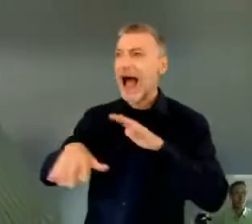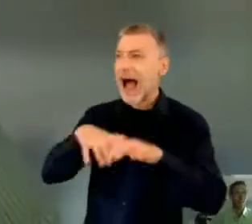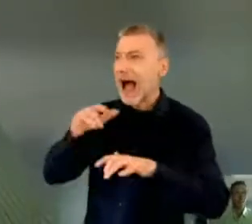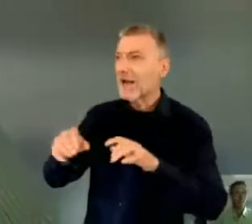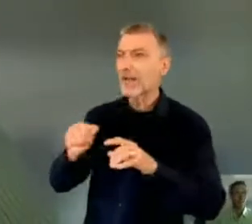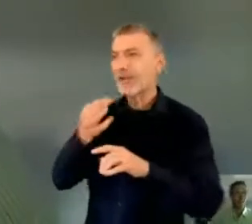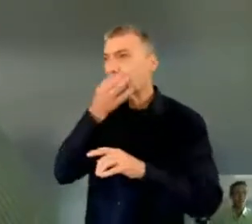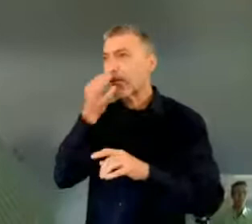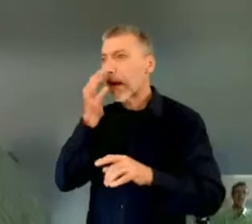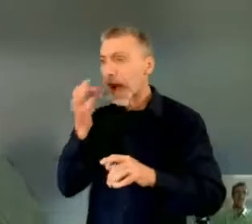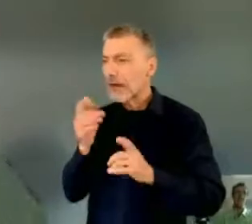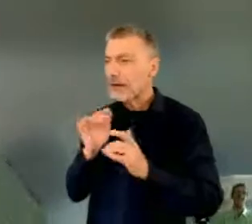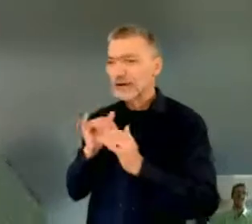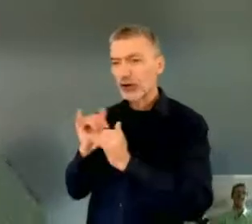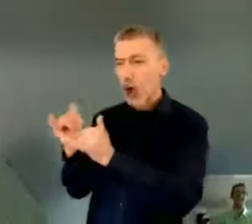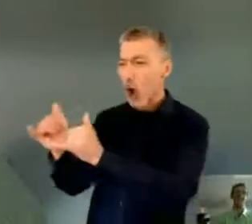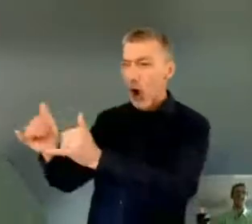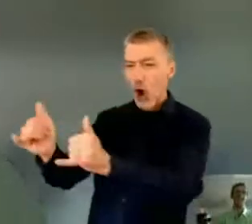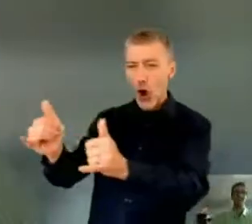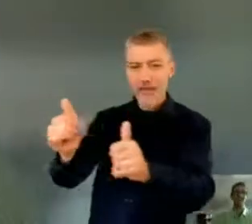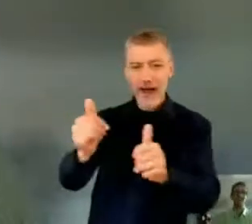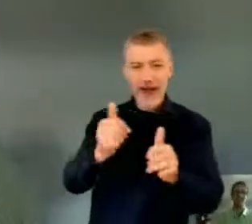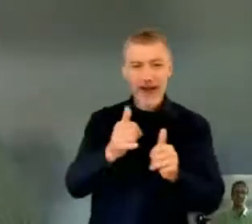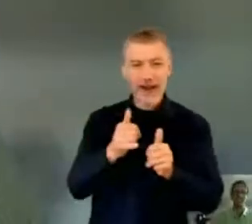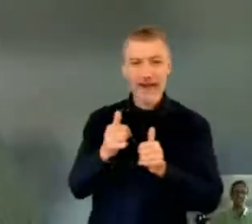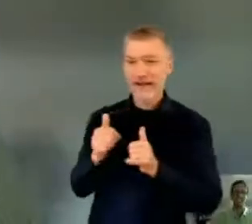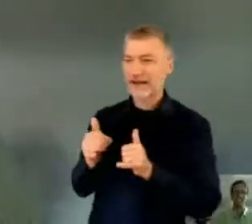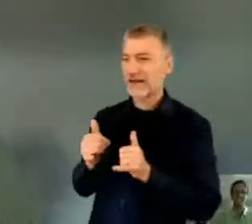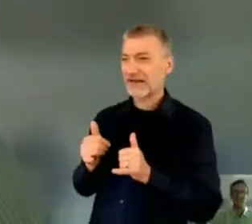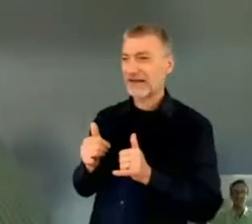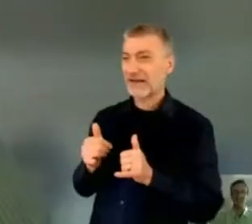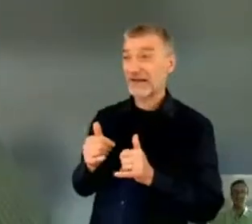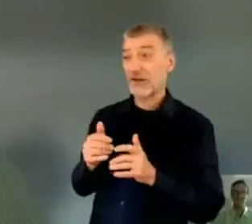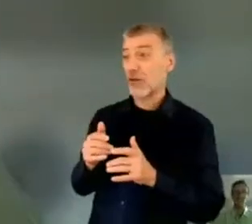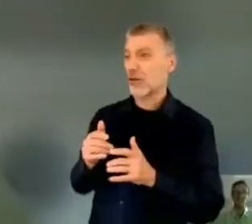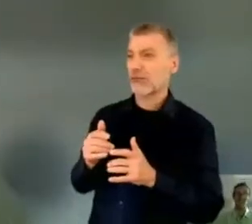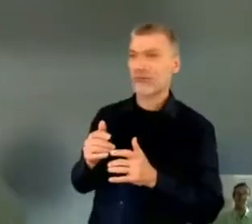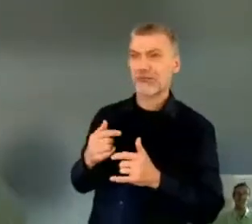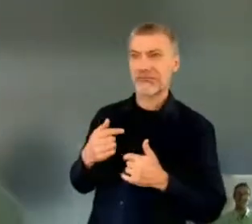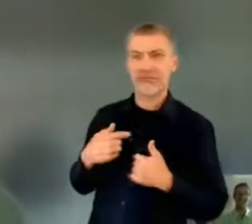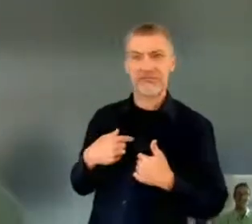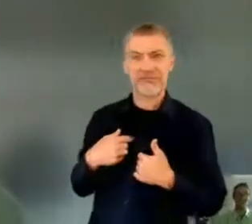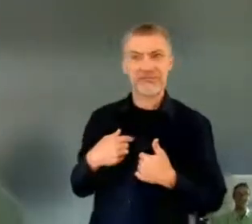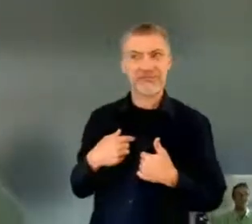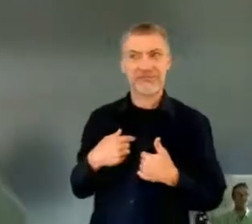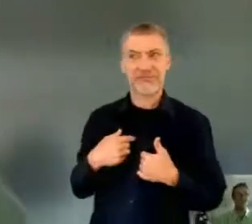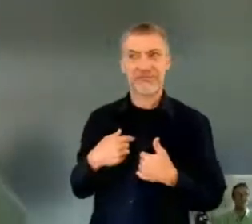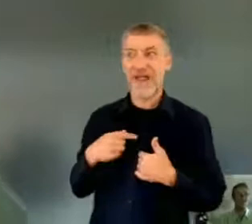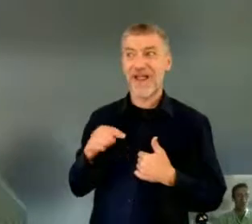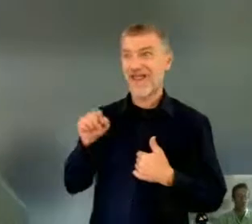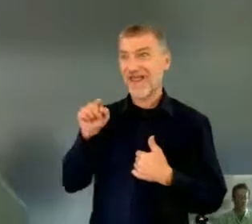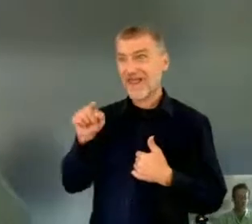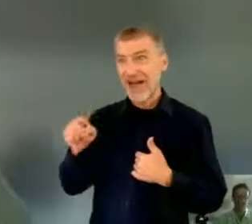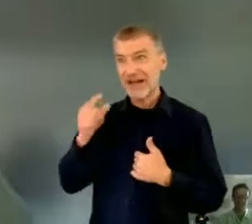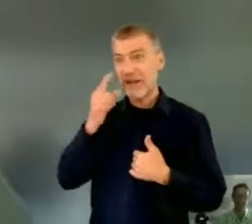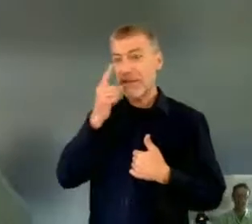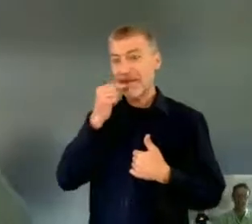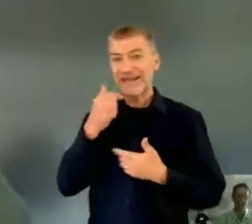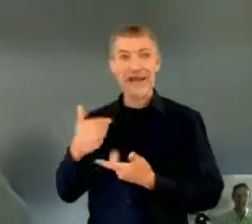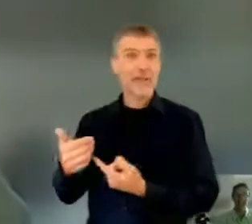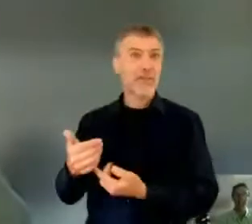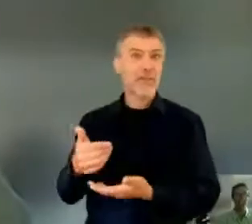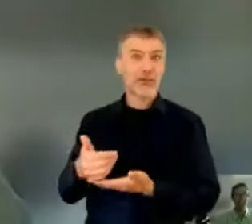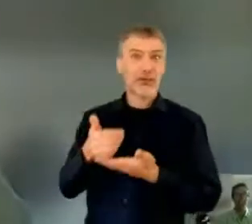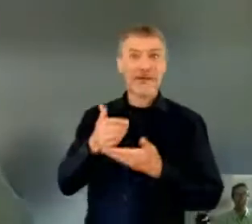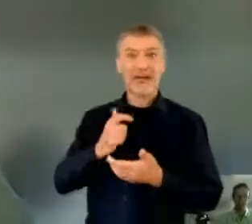think when you don't necessarily think that you'd be working in something like that, which could ultimately protect human life, but ensuring that those surveys were carried